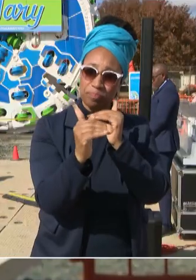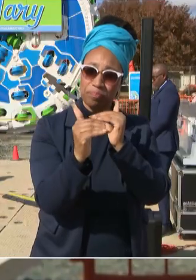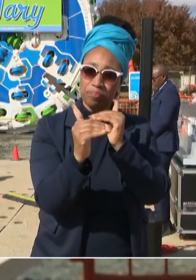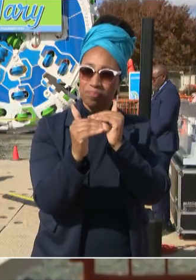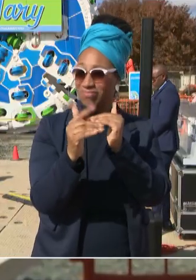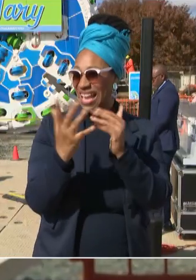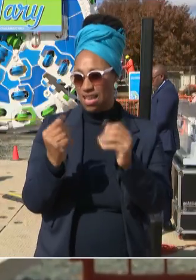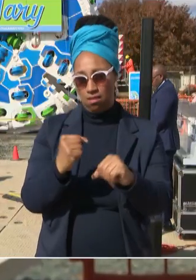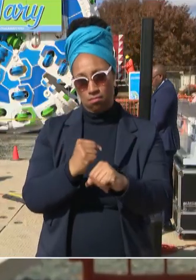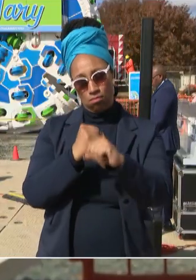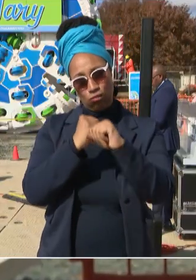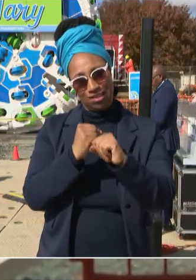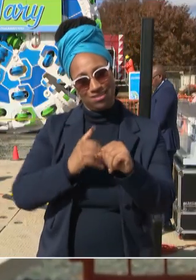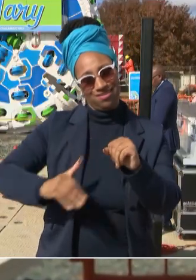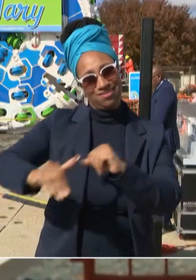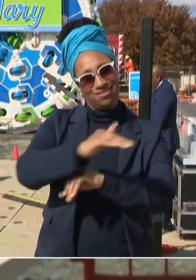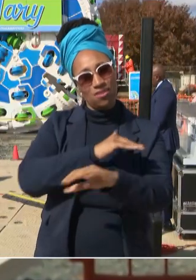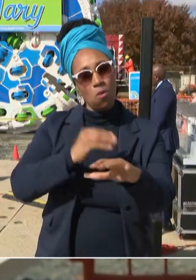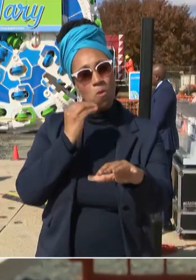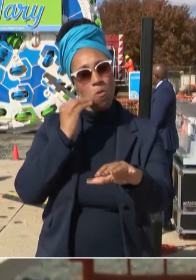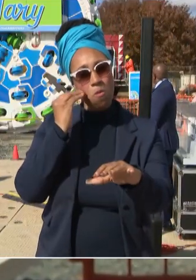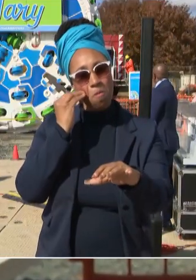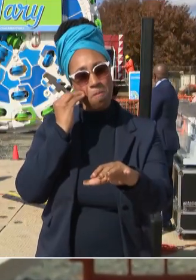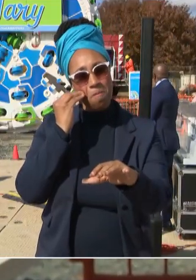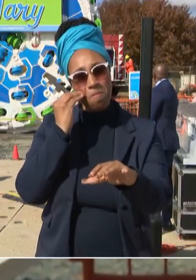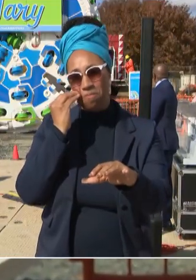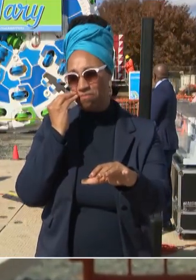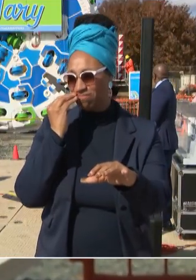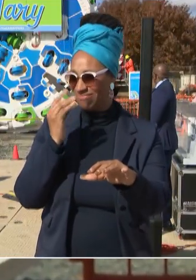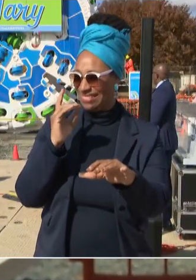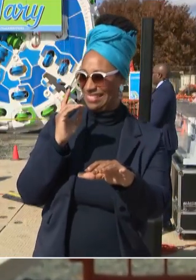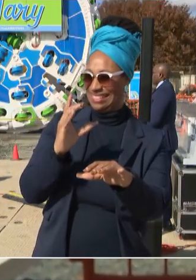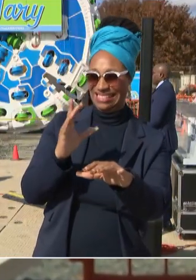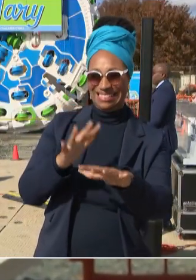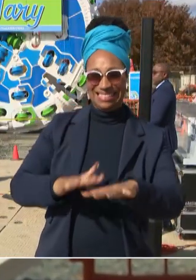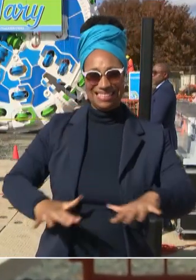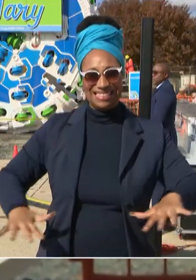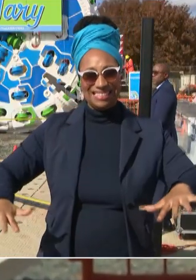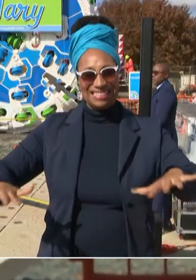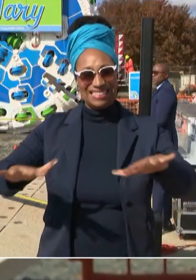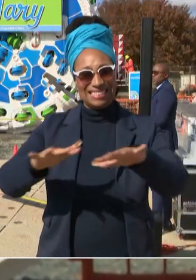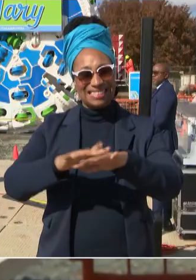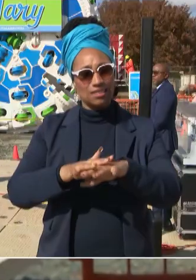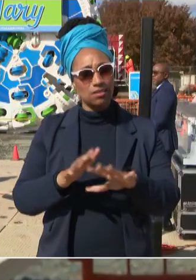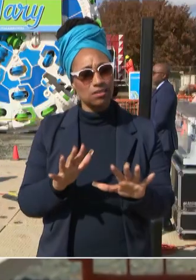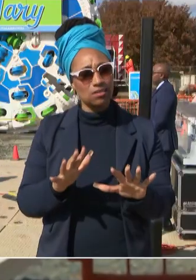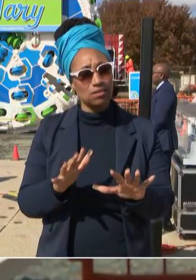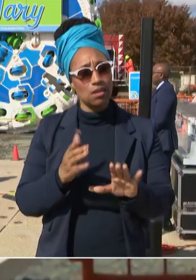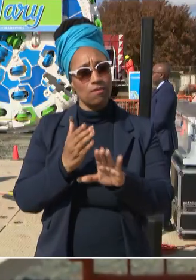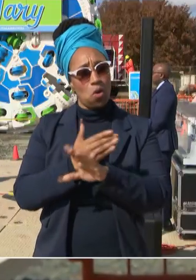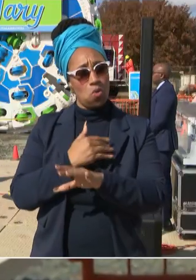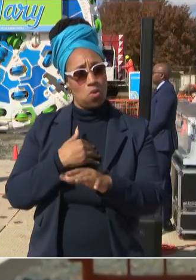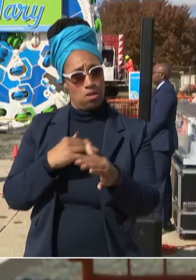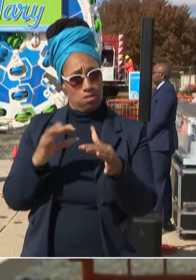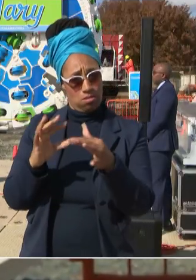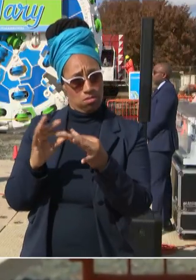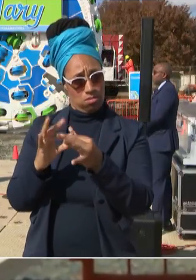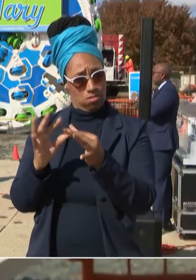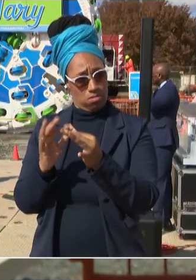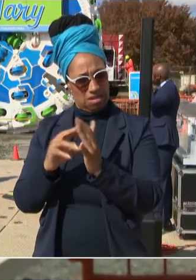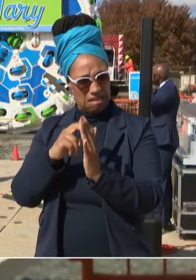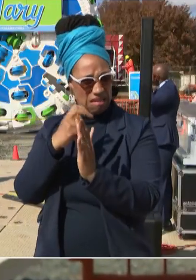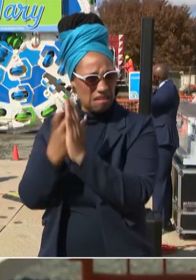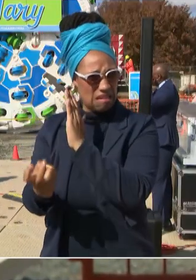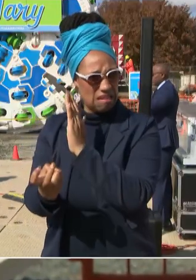from significant weather events. So, before we go any further, David, I want to